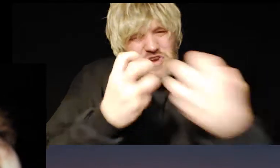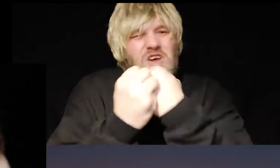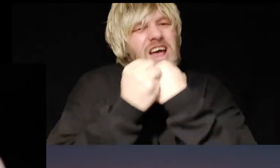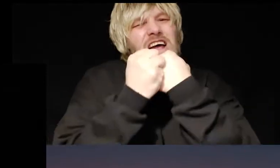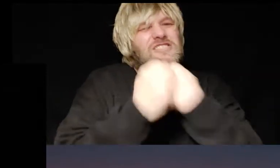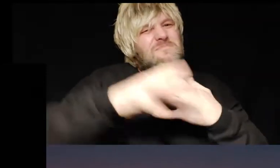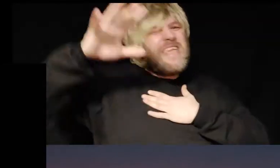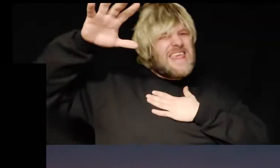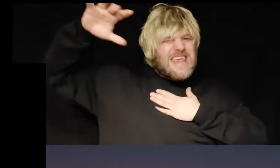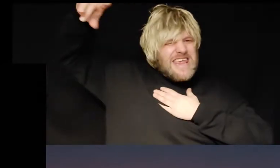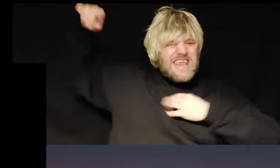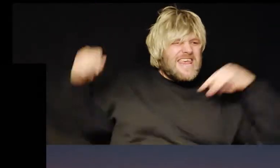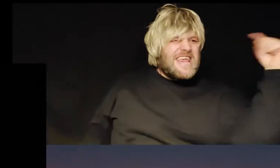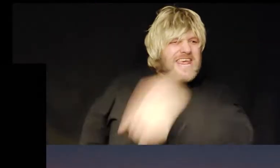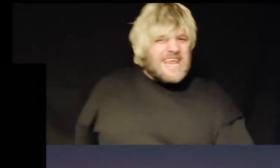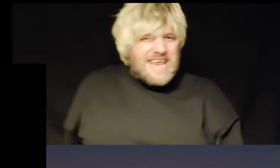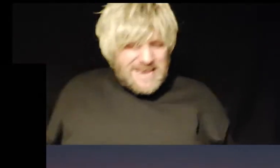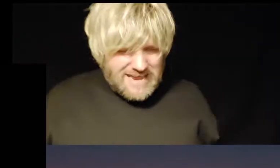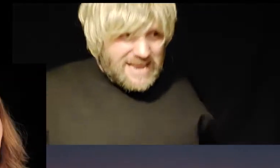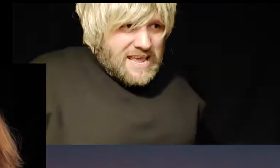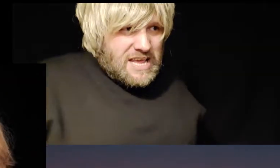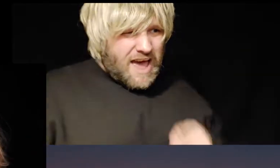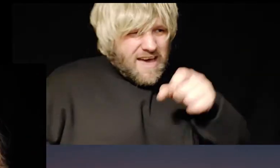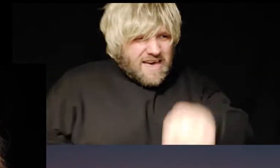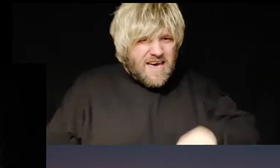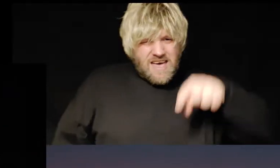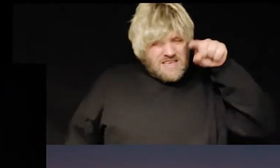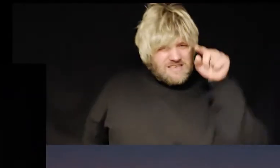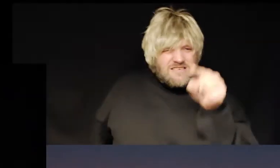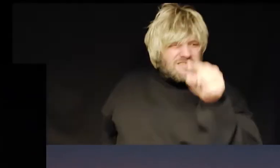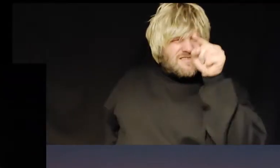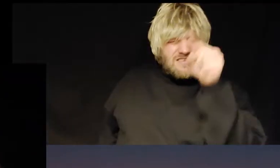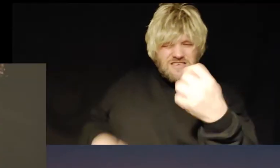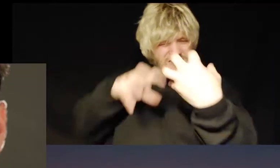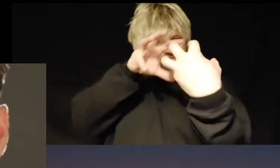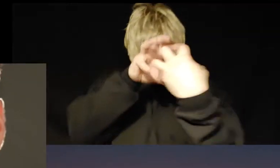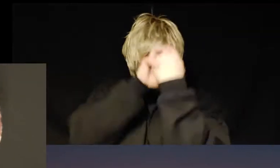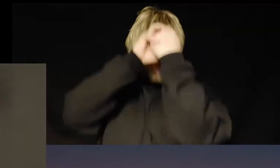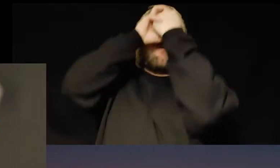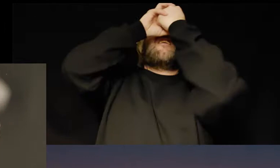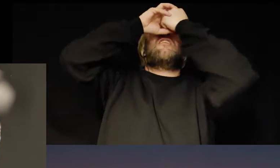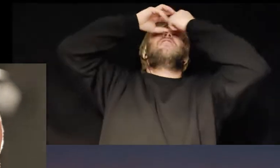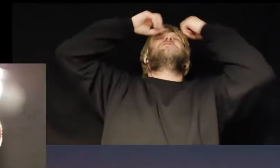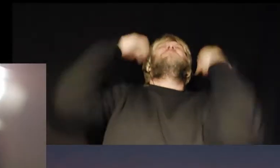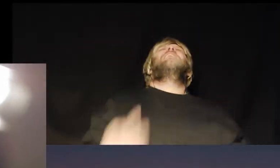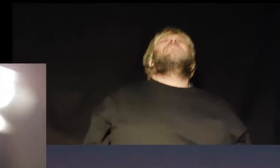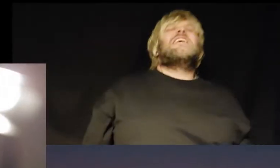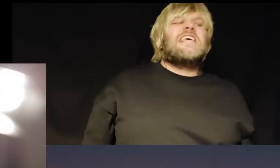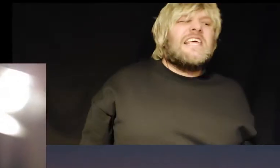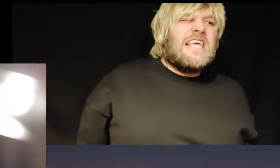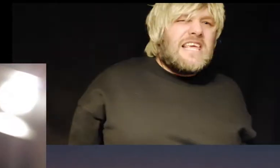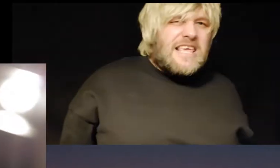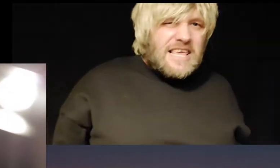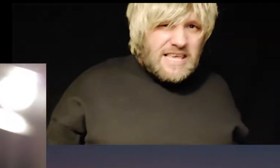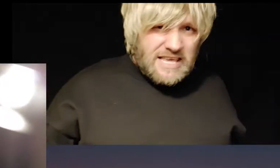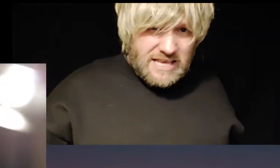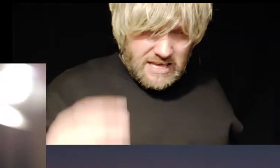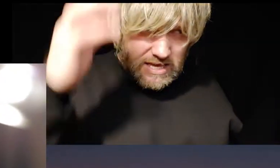was wreck me Yeah, you, you wrecked me